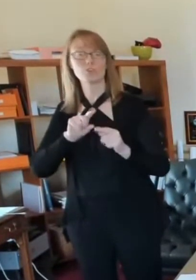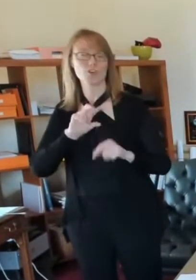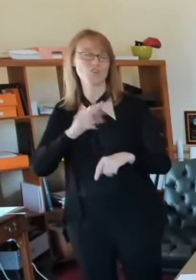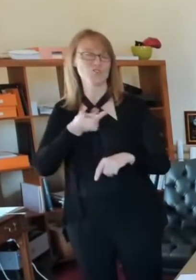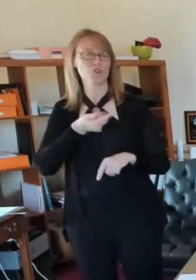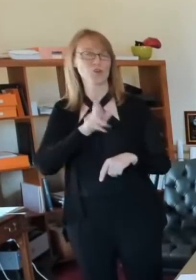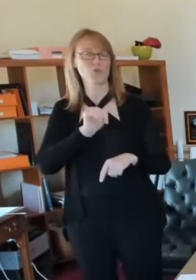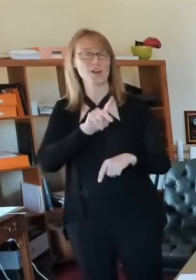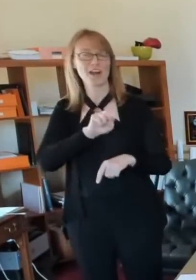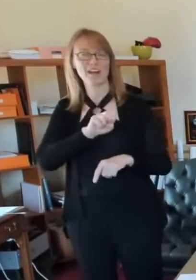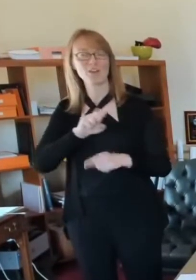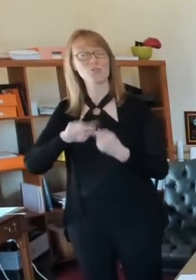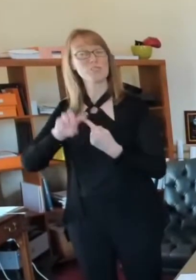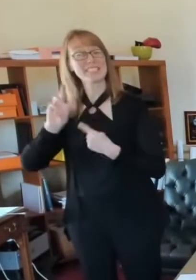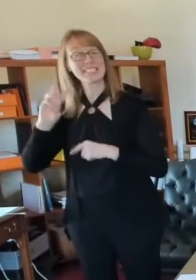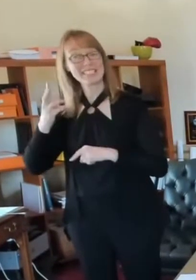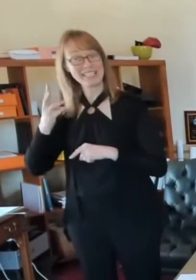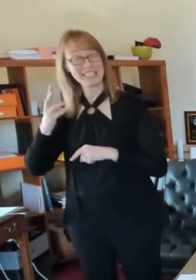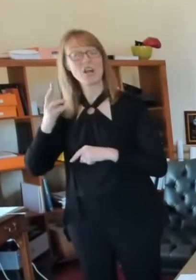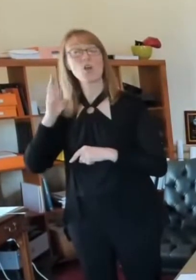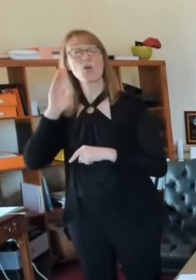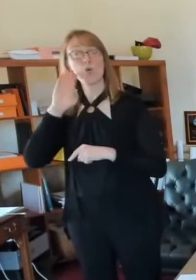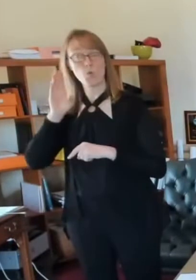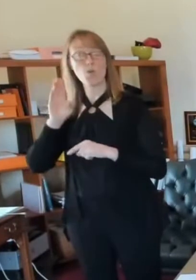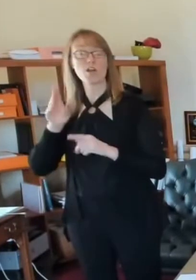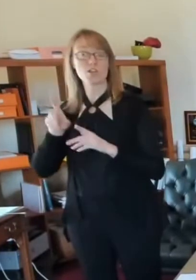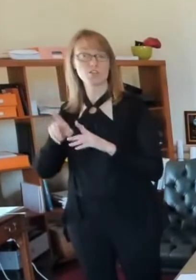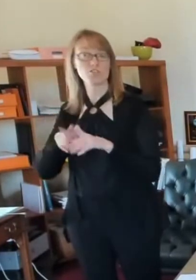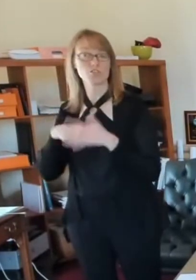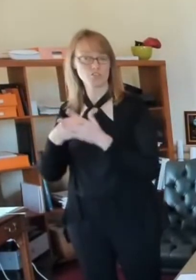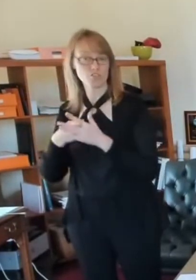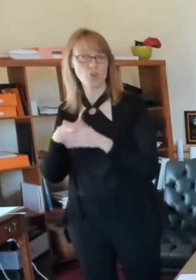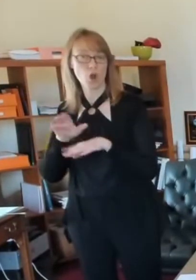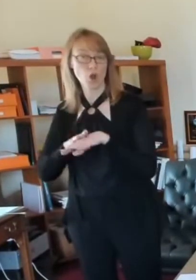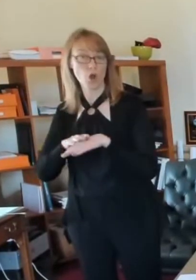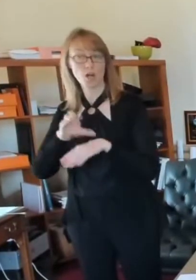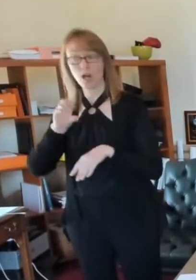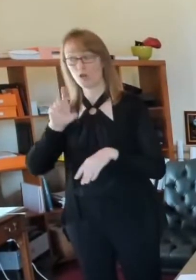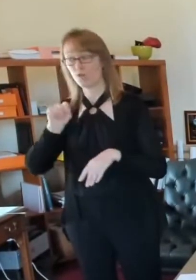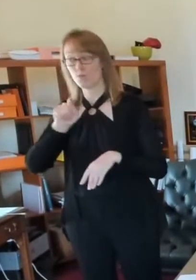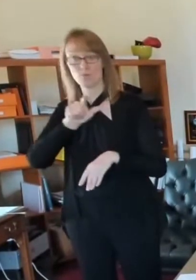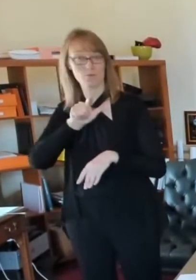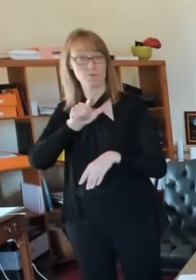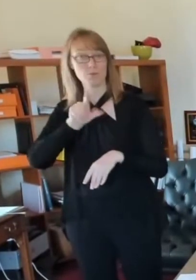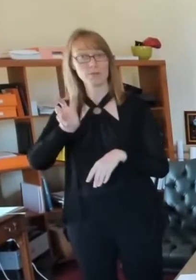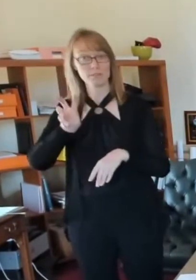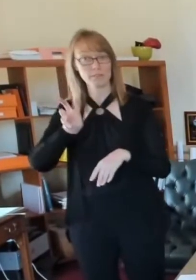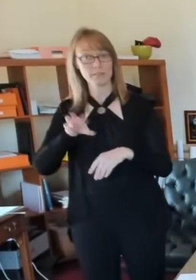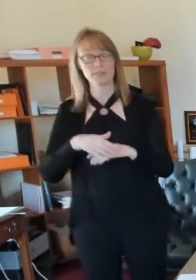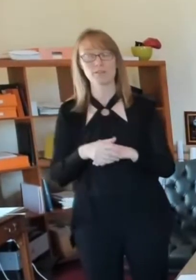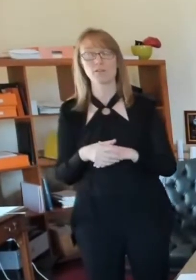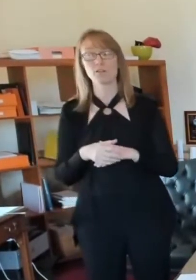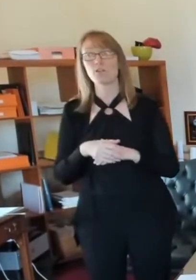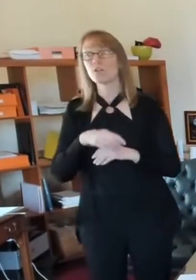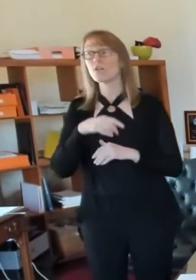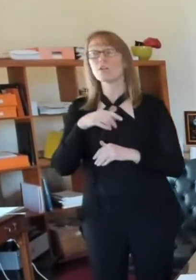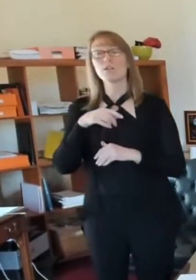the 26th. So the 19th is just a week from today. They have not announced